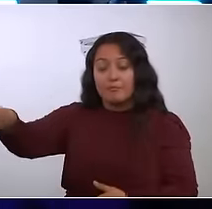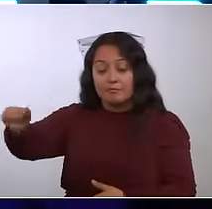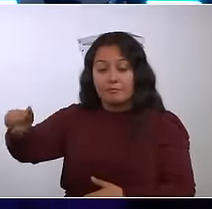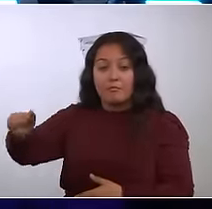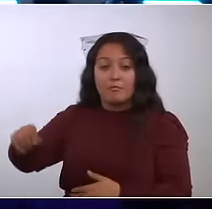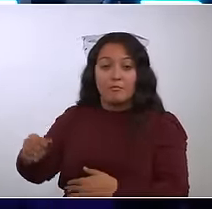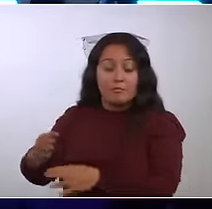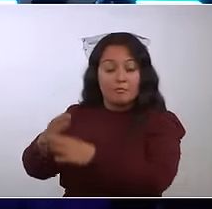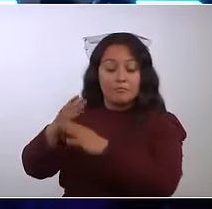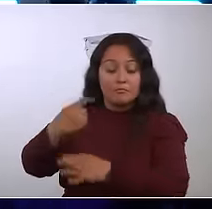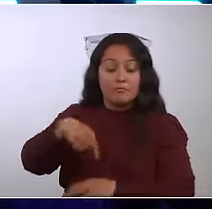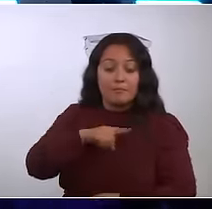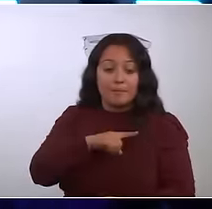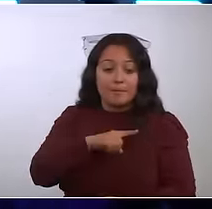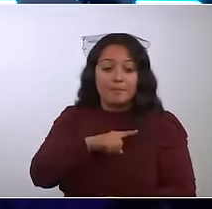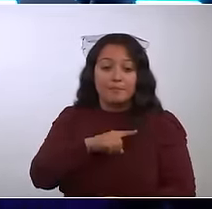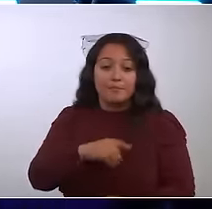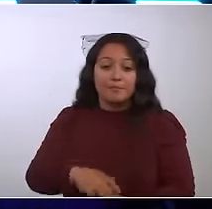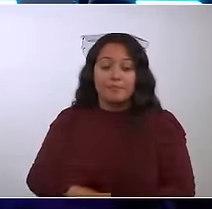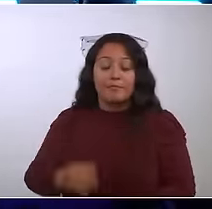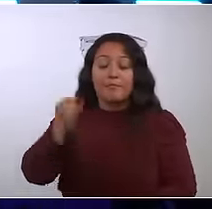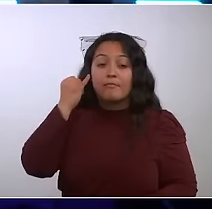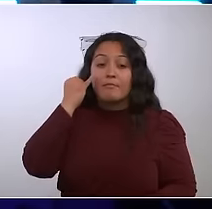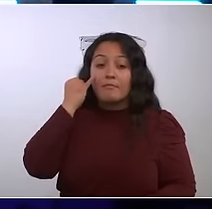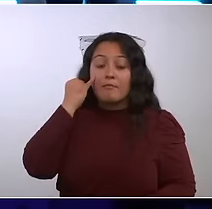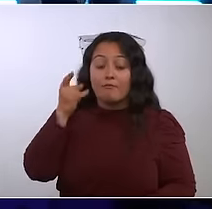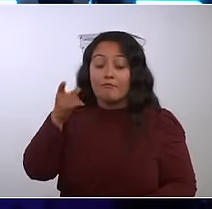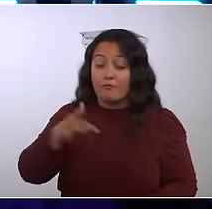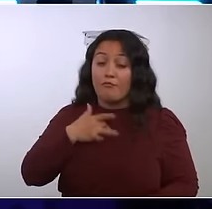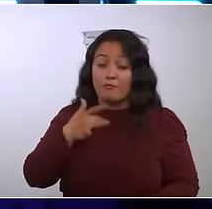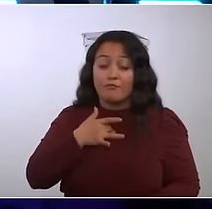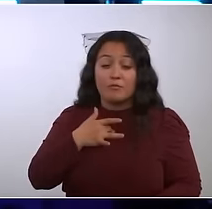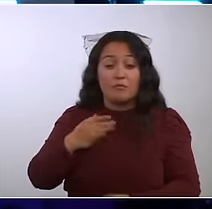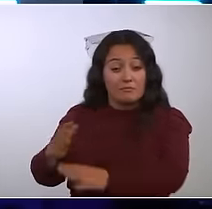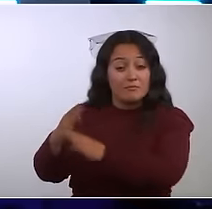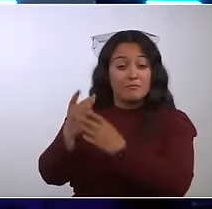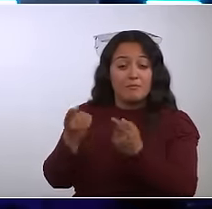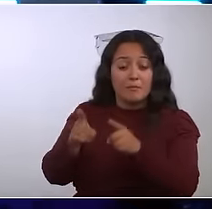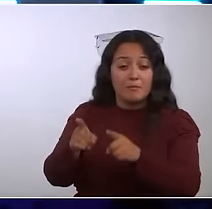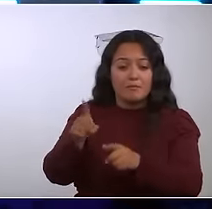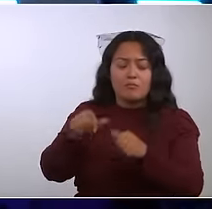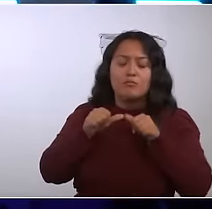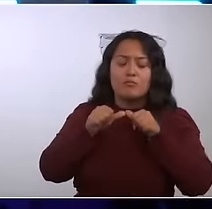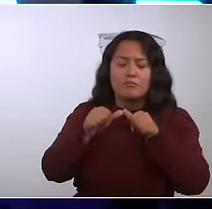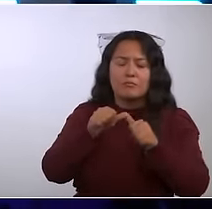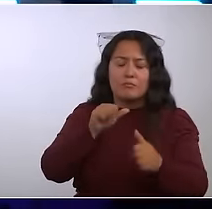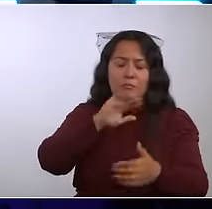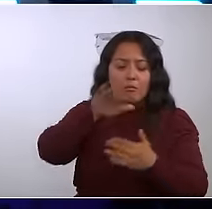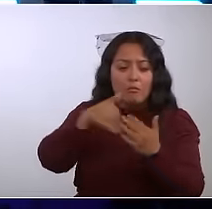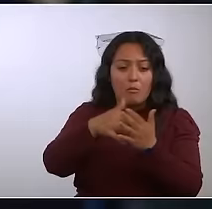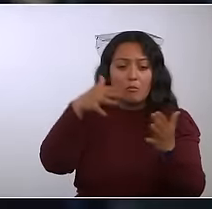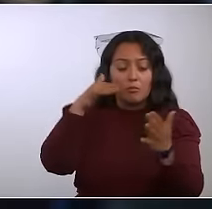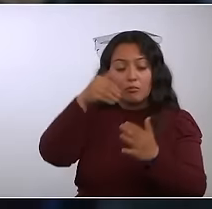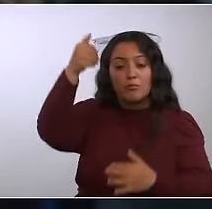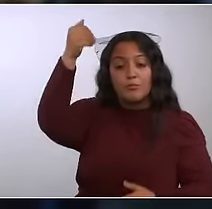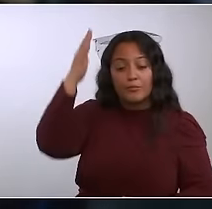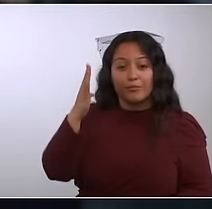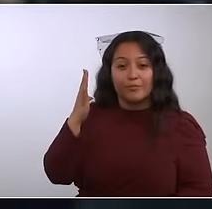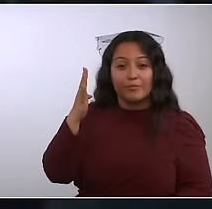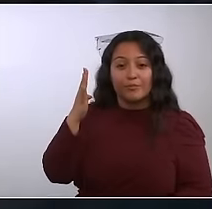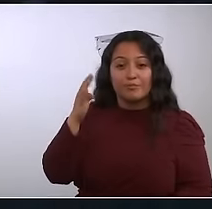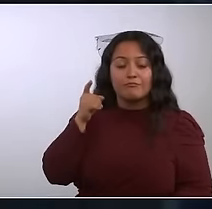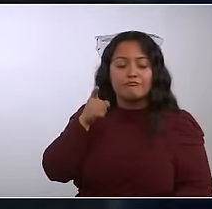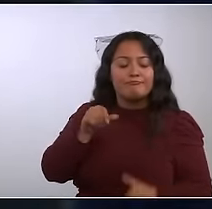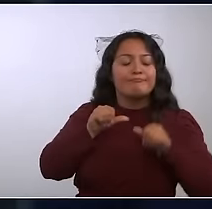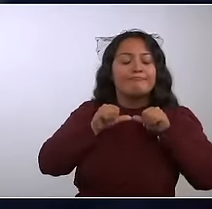mission comes clear. Pero es ahí donde se hace claro if la misión. If you feel that you're being attacked, si tú sientes que you te atacan, continue to give him glory. Tú continúa dándole gloria. Tú